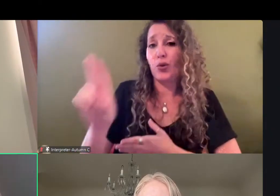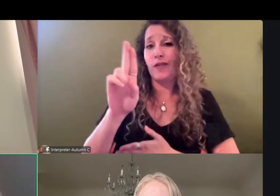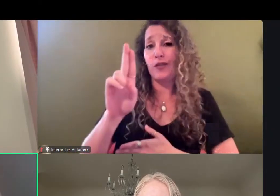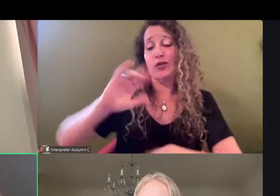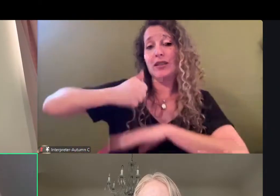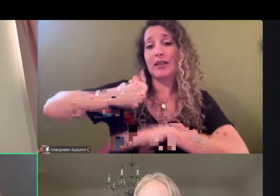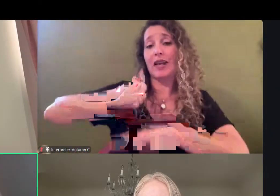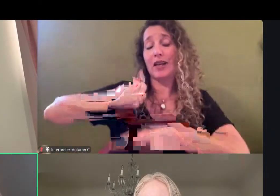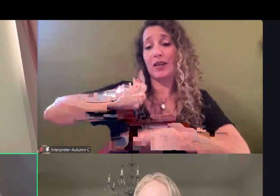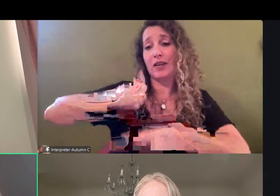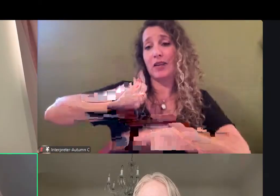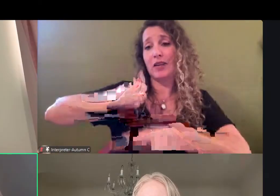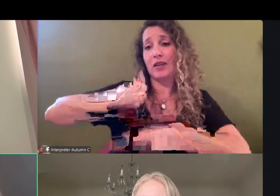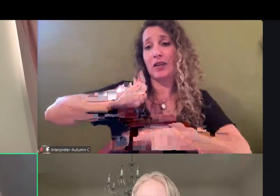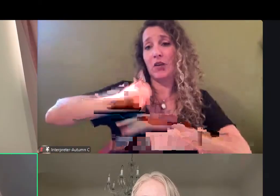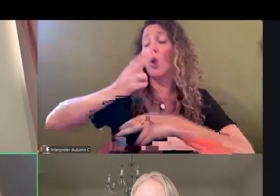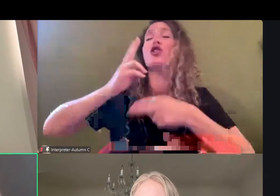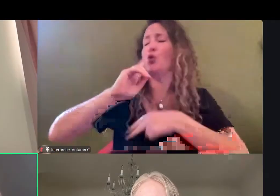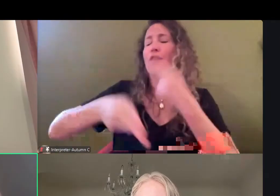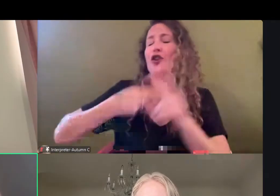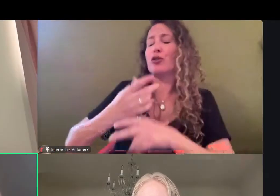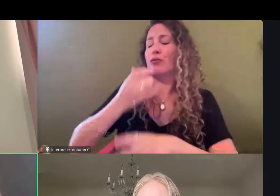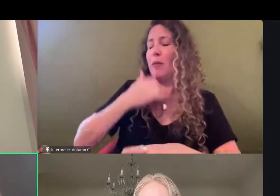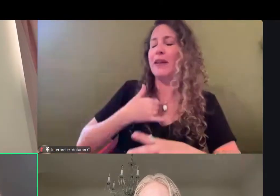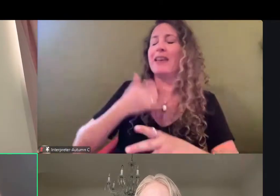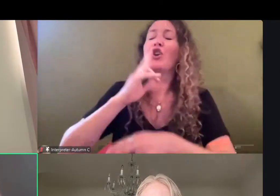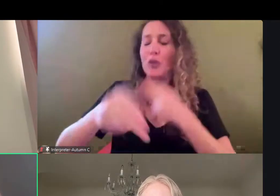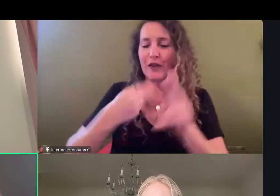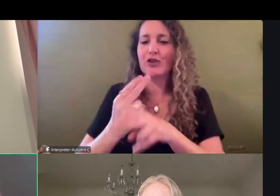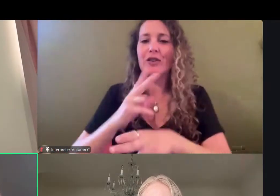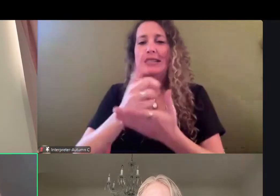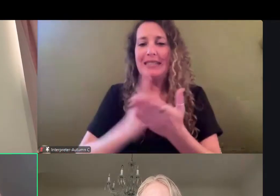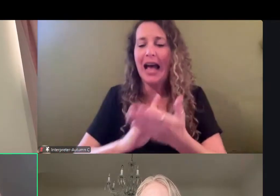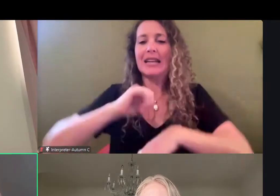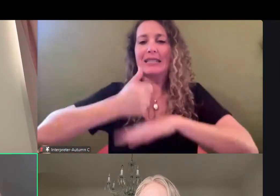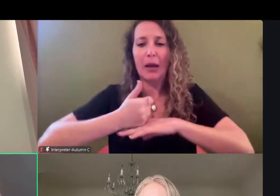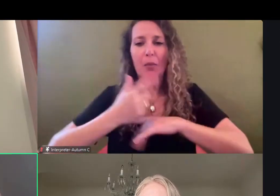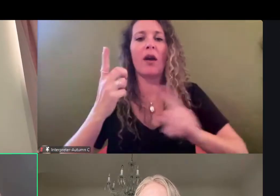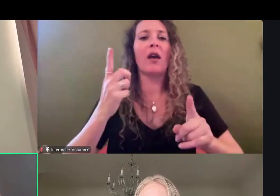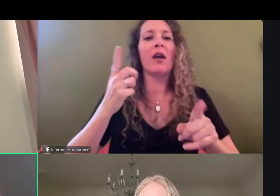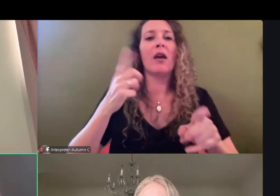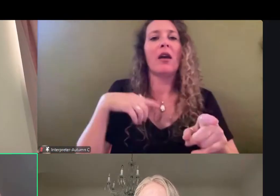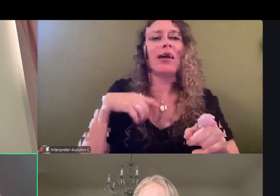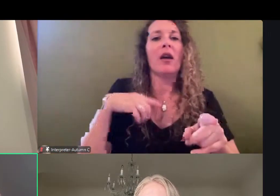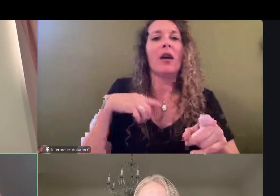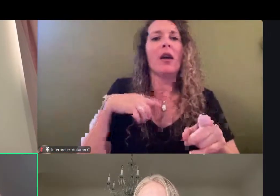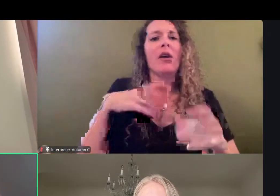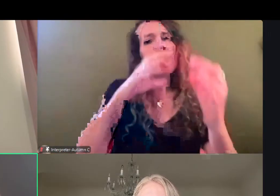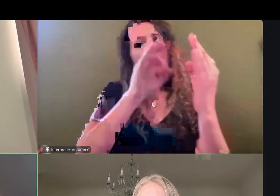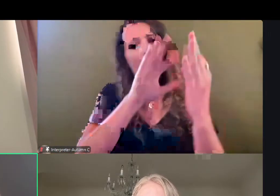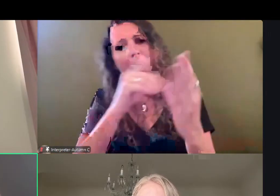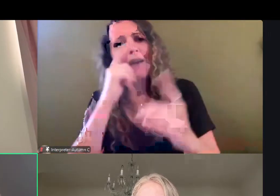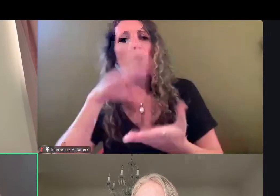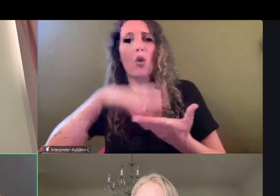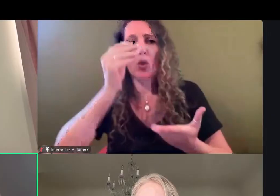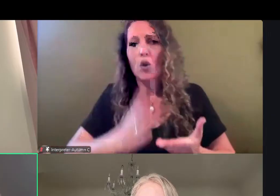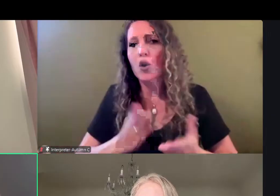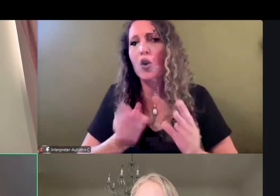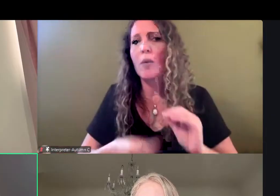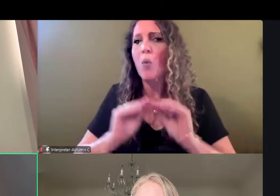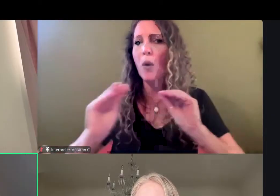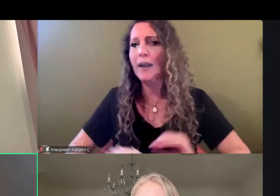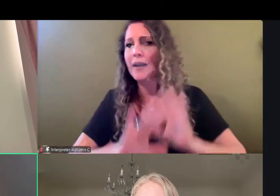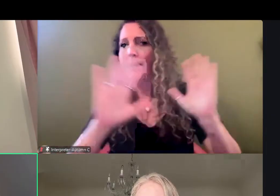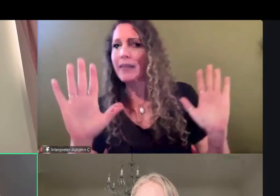standpoint. So things like giving early specific feedback to learners and developing clear rubrics